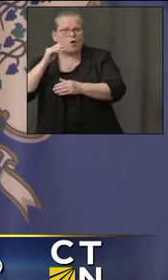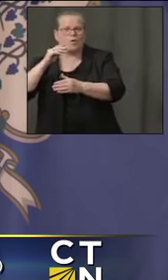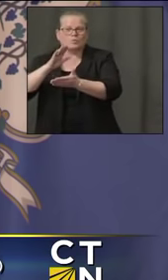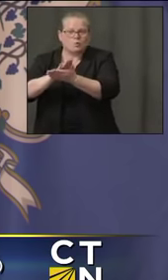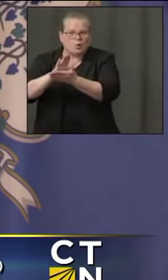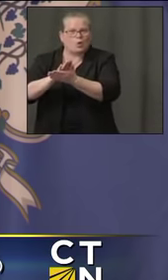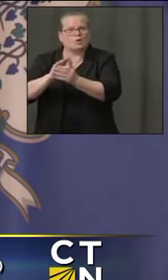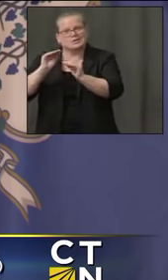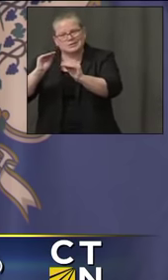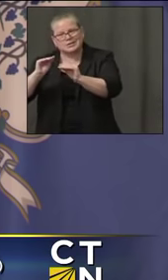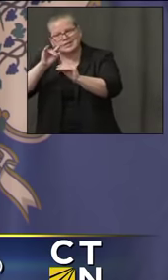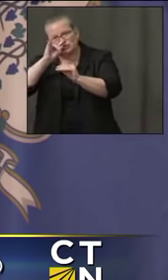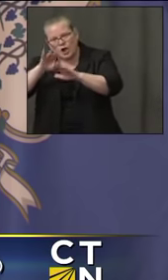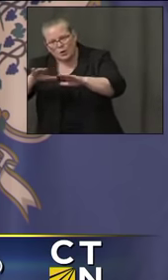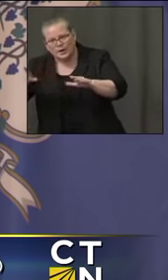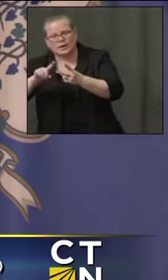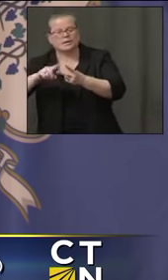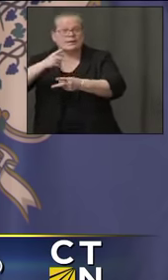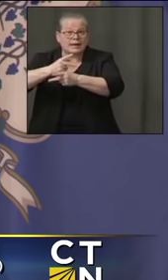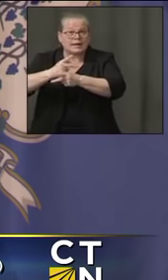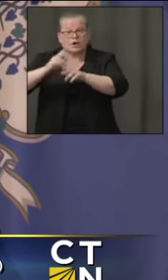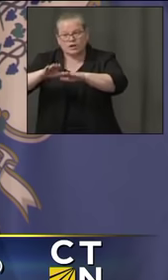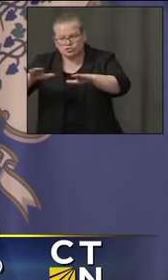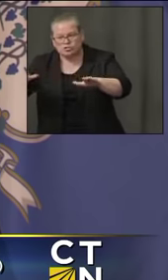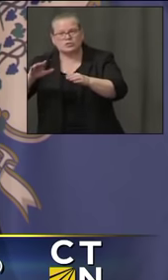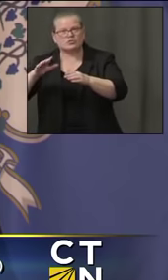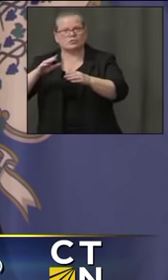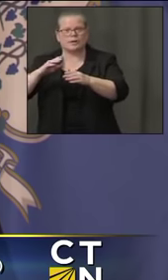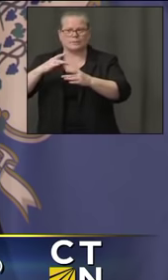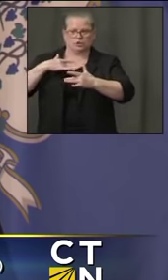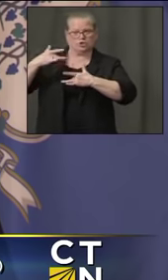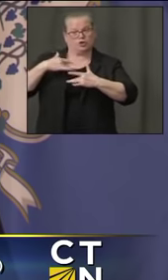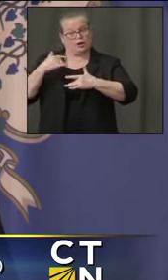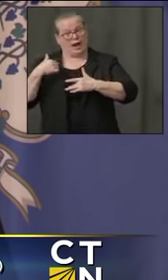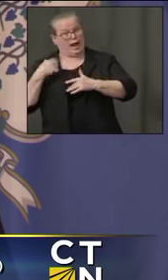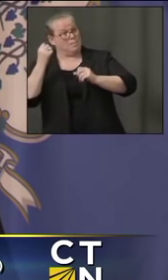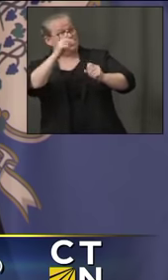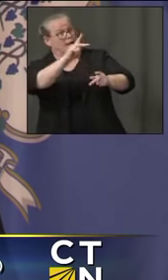see. or if they're concerned about their safety. Yeah. Absolutely. So